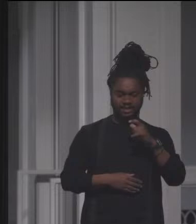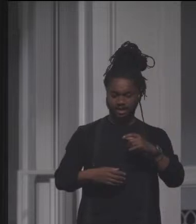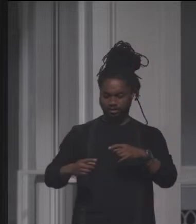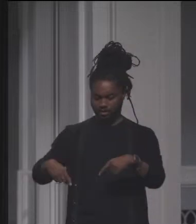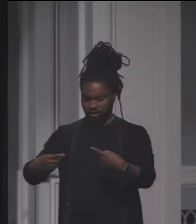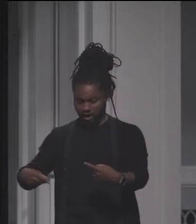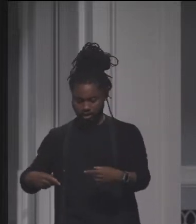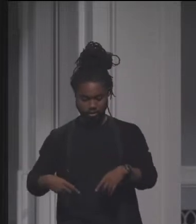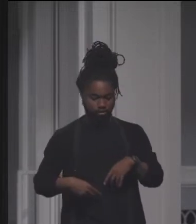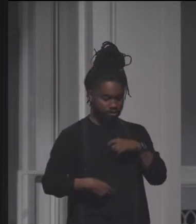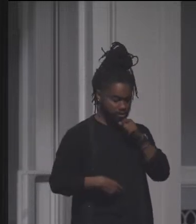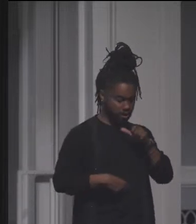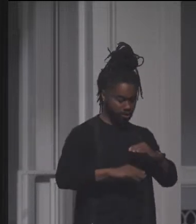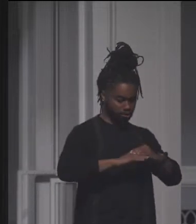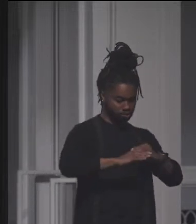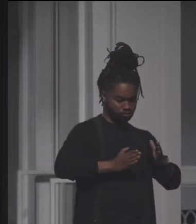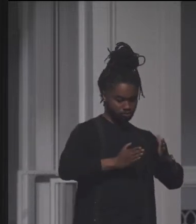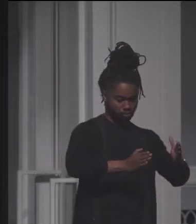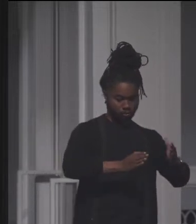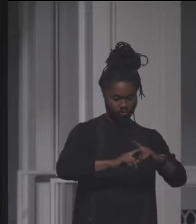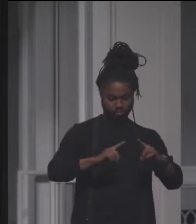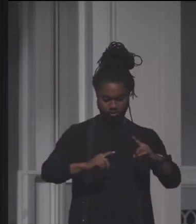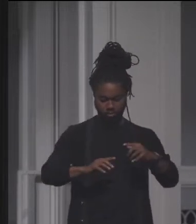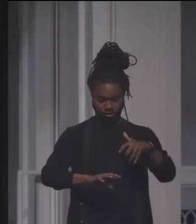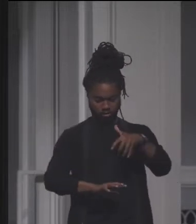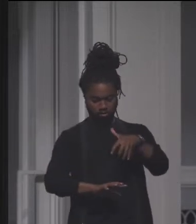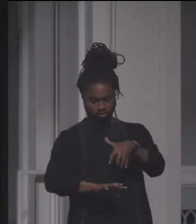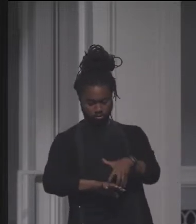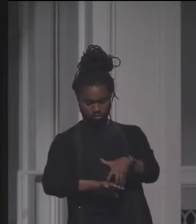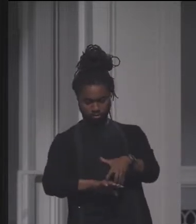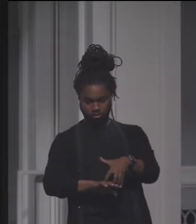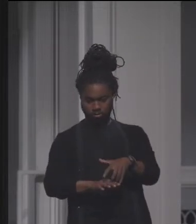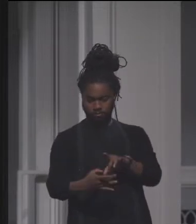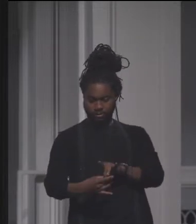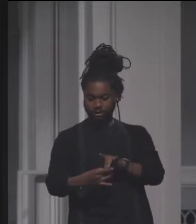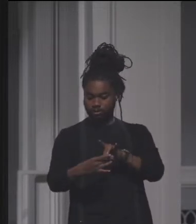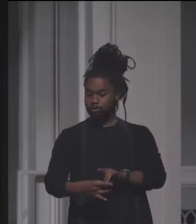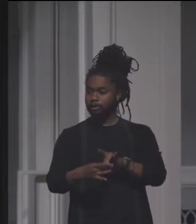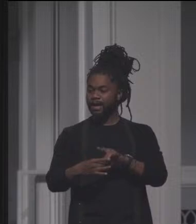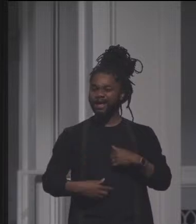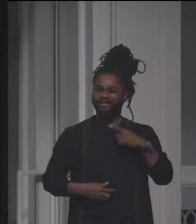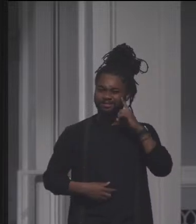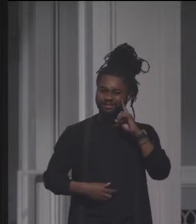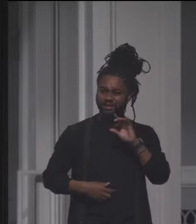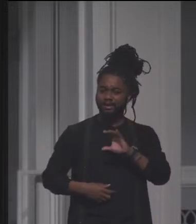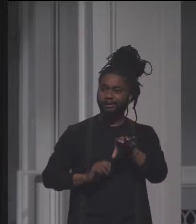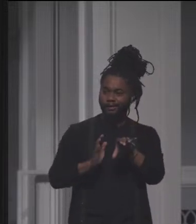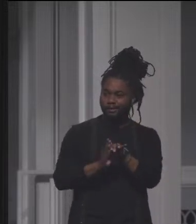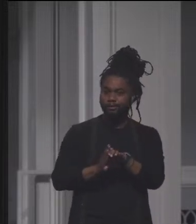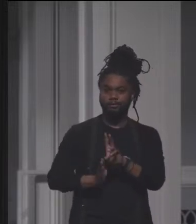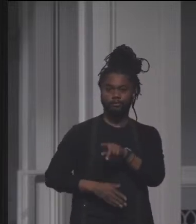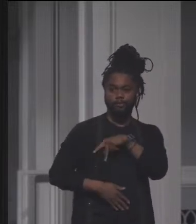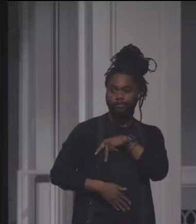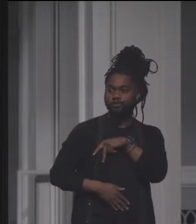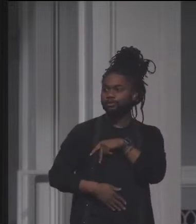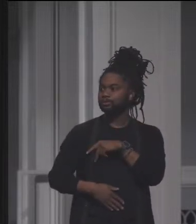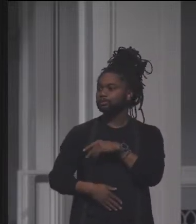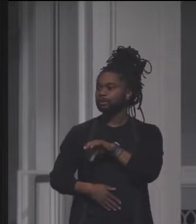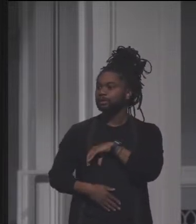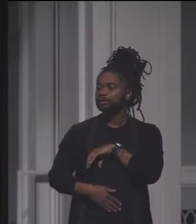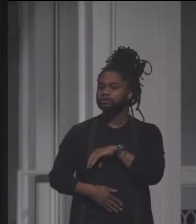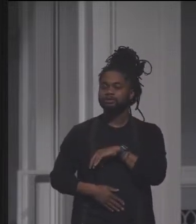road. The traction is where it meets. And I think character, personality, who we